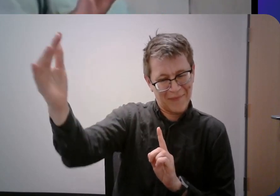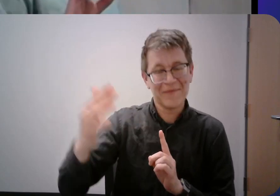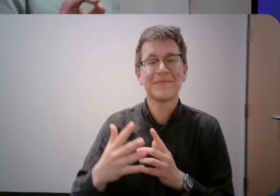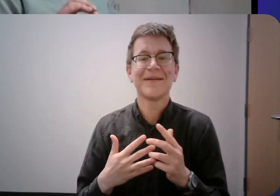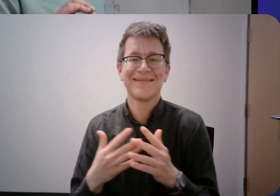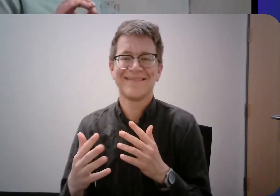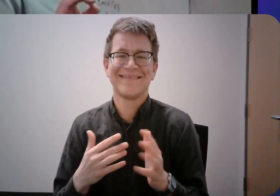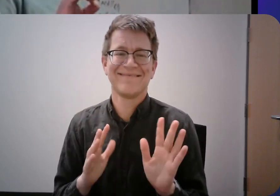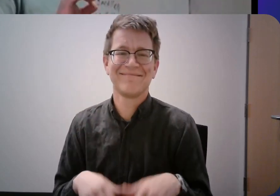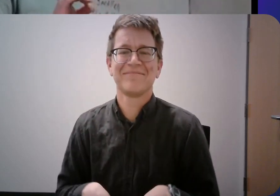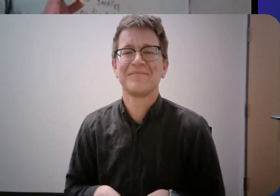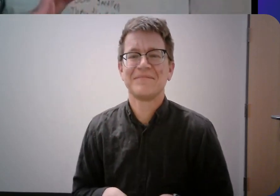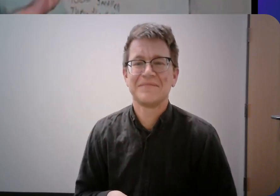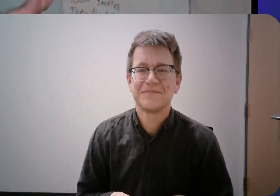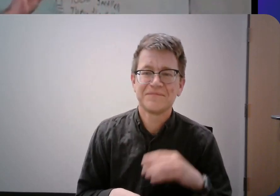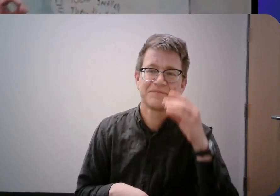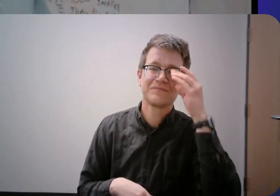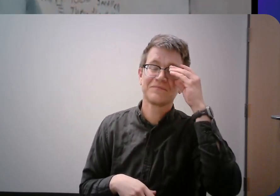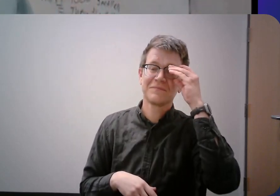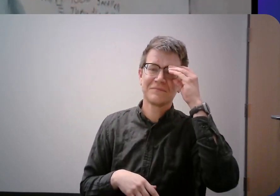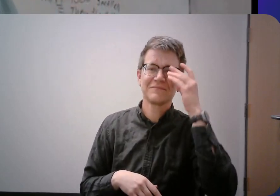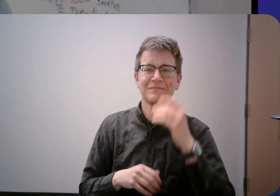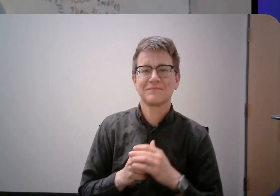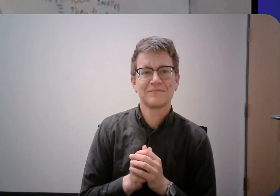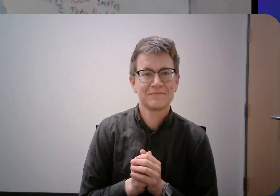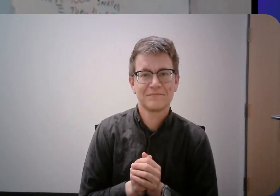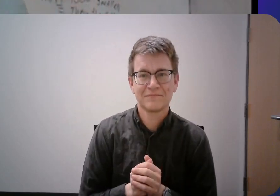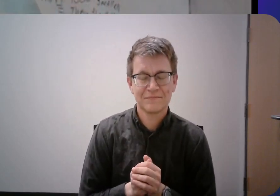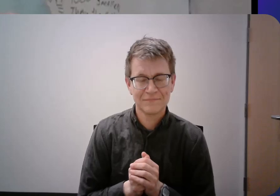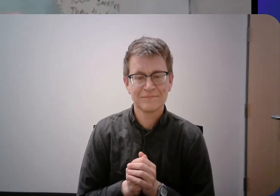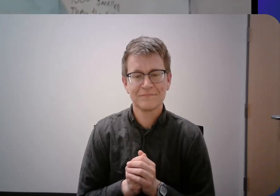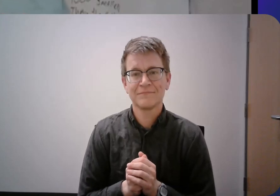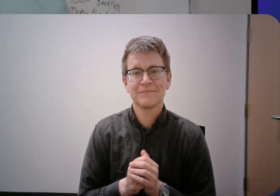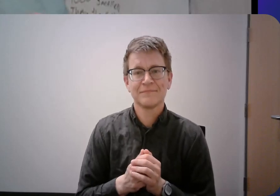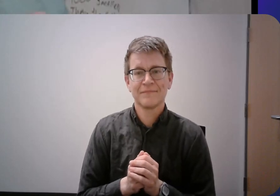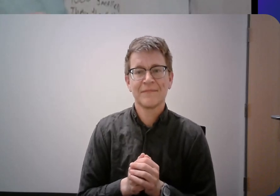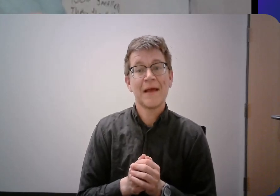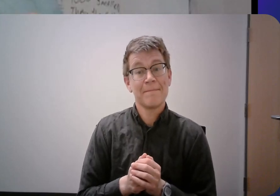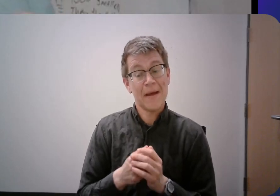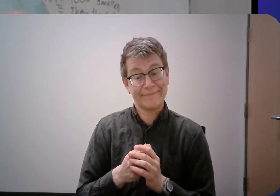the point that I'm asking you right now is this. If I write a note,